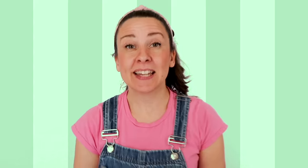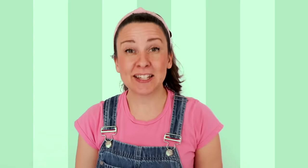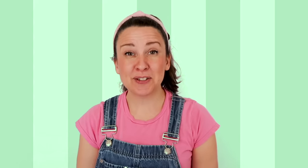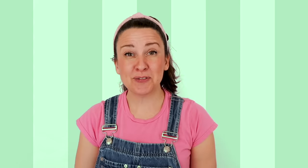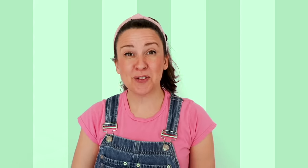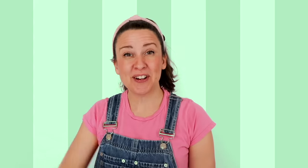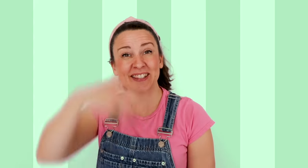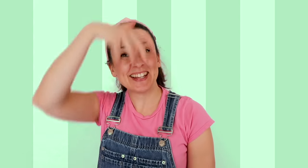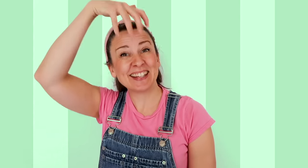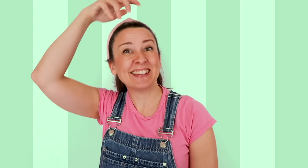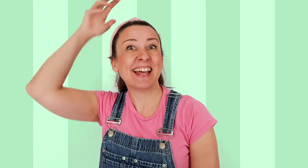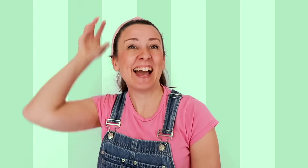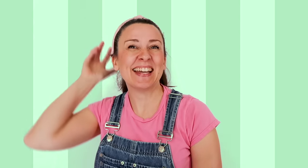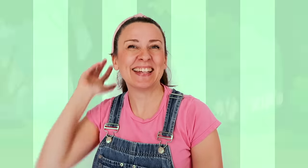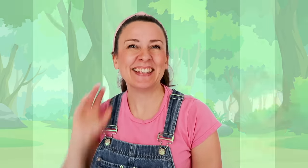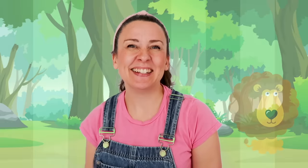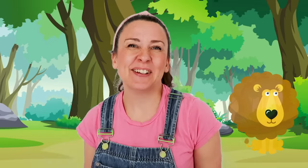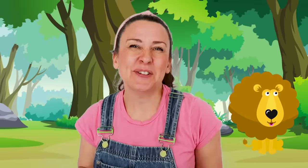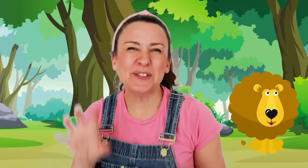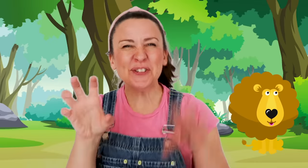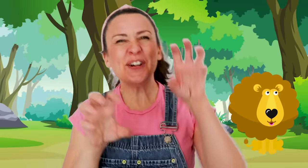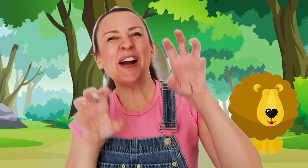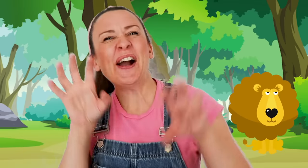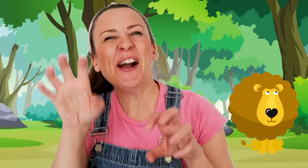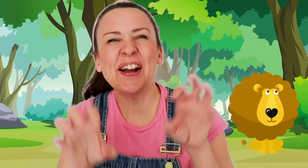Roar. Can you roar like a lion?